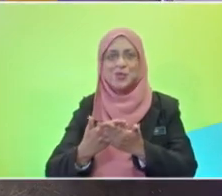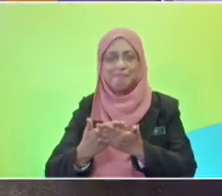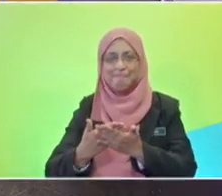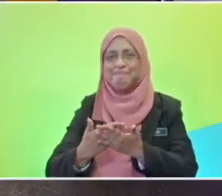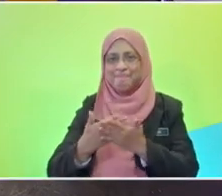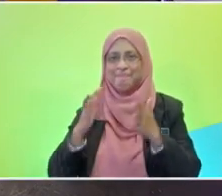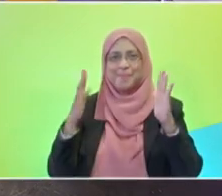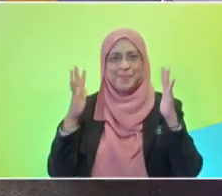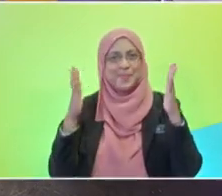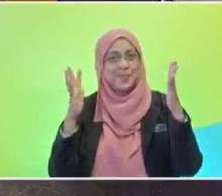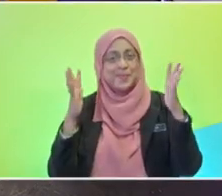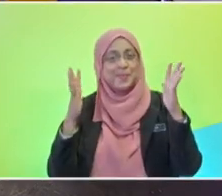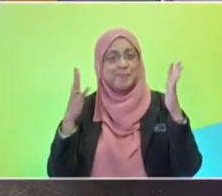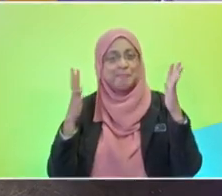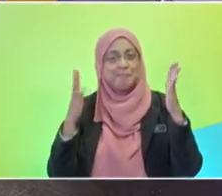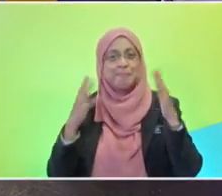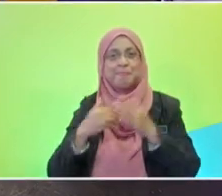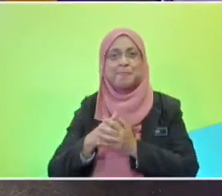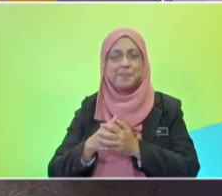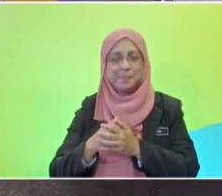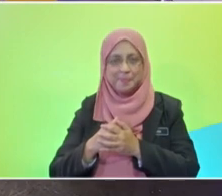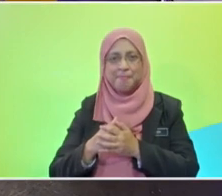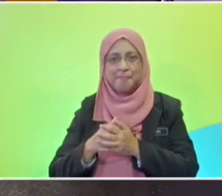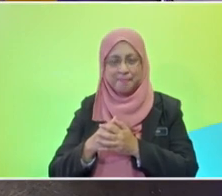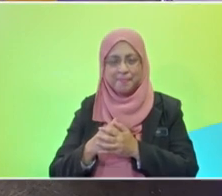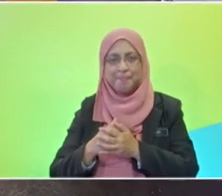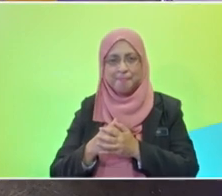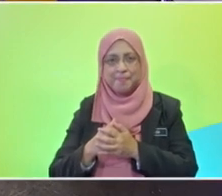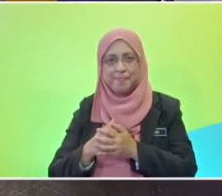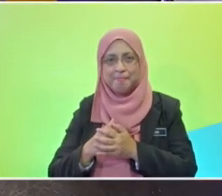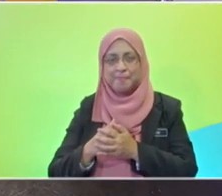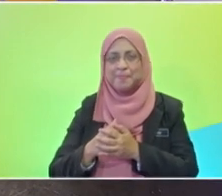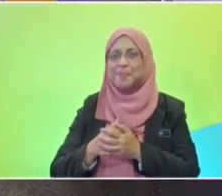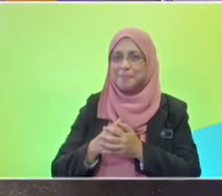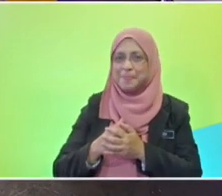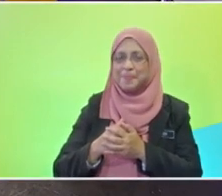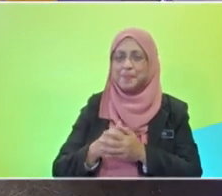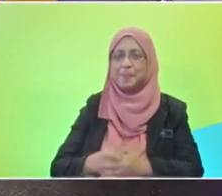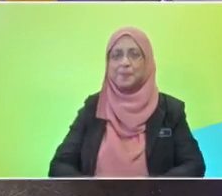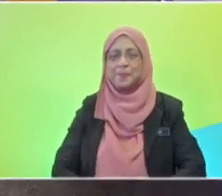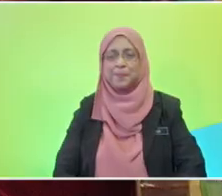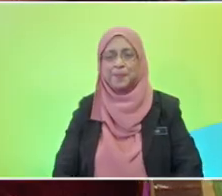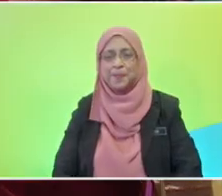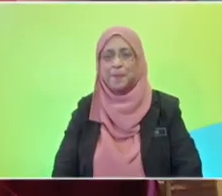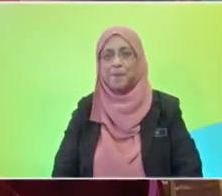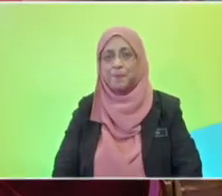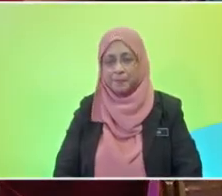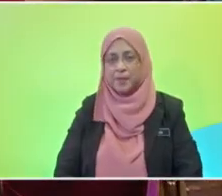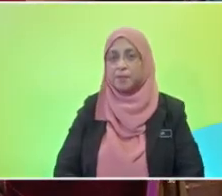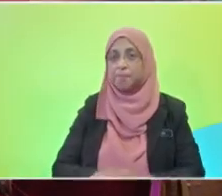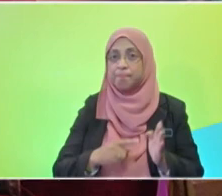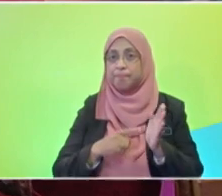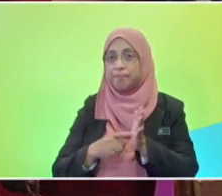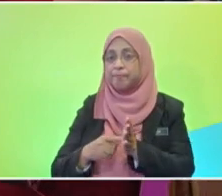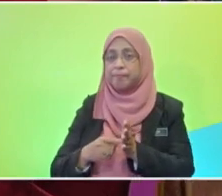of applause. For next time, we will have more green rice. Okay. So, just to share,